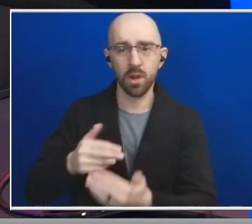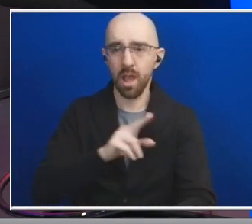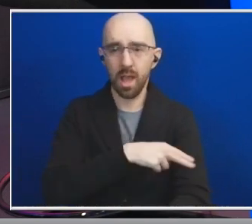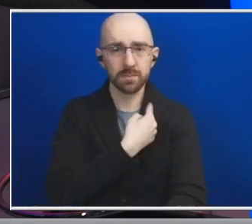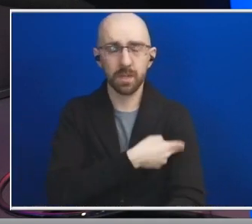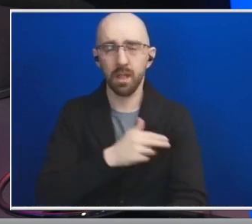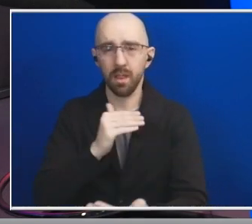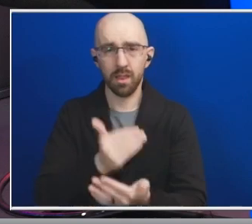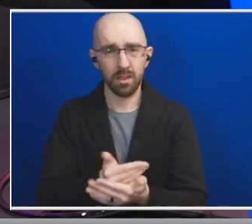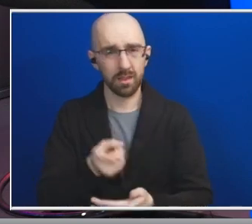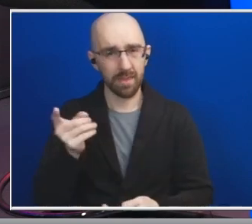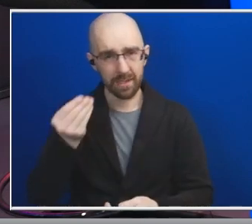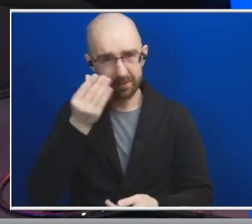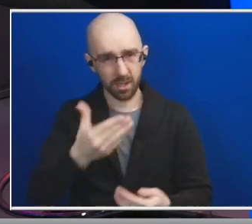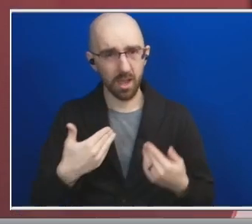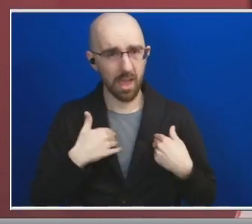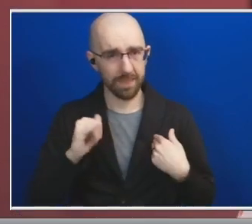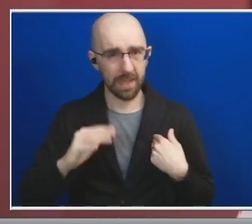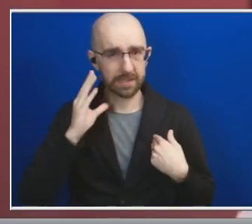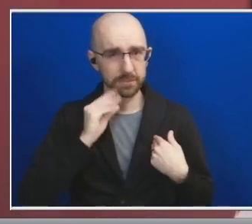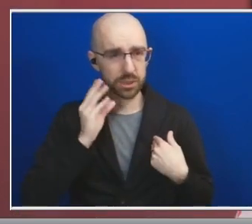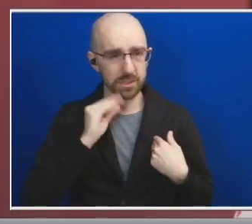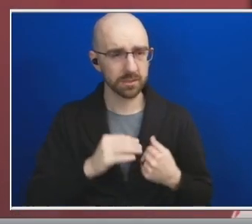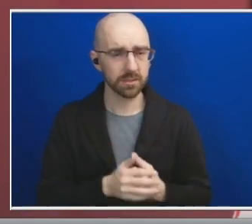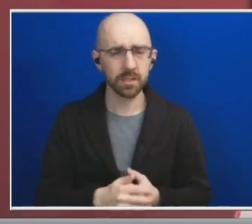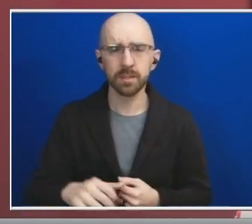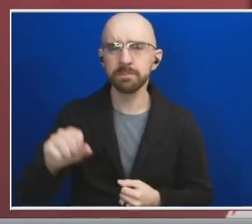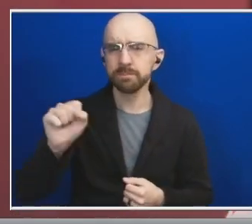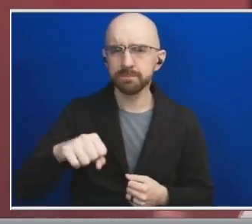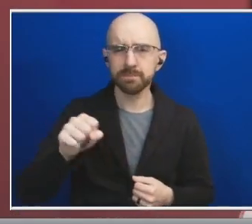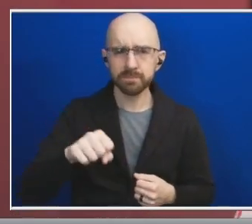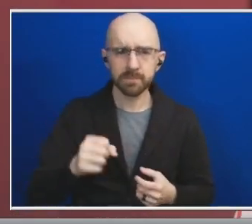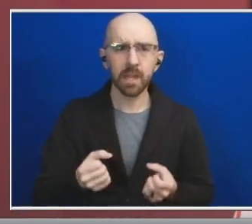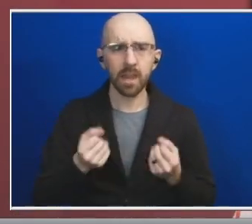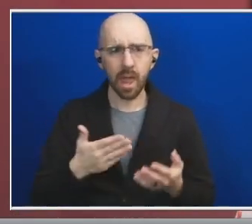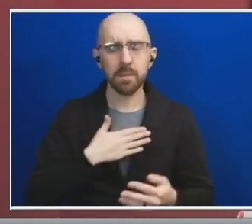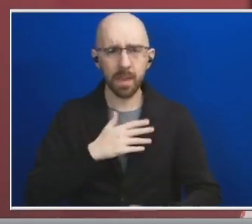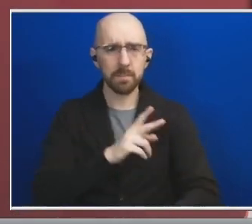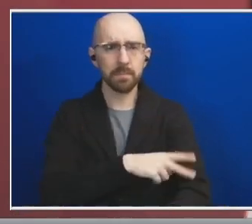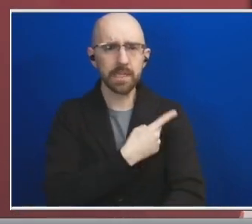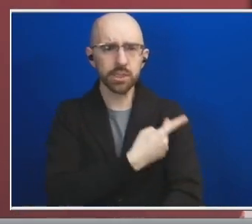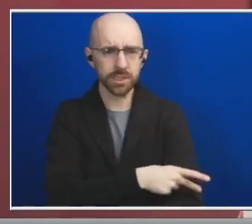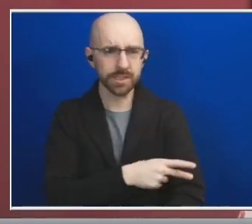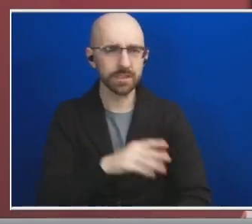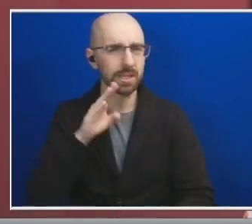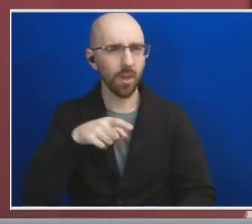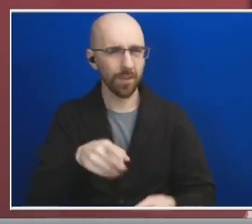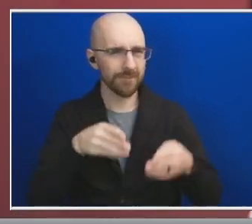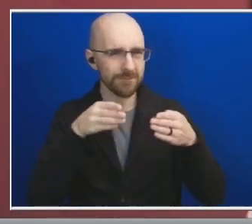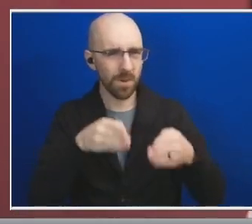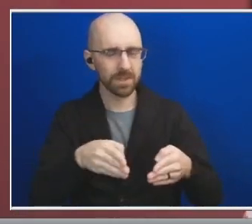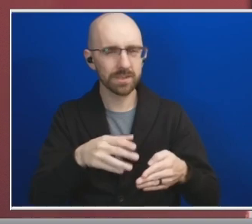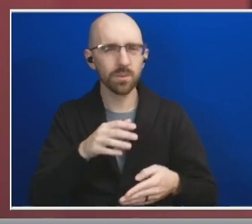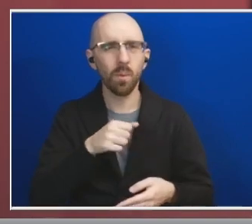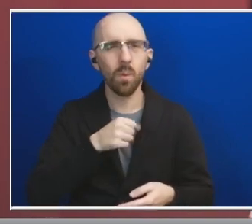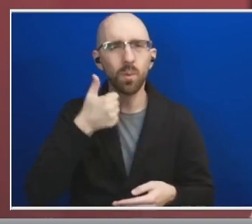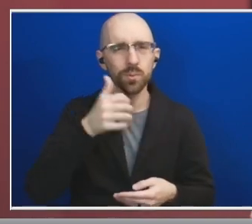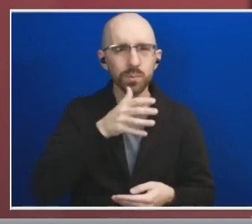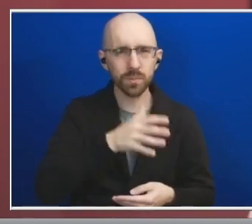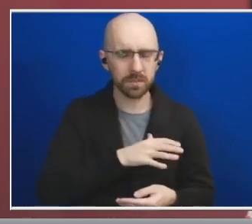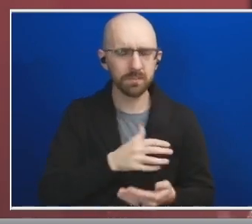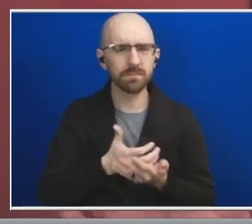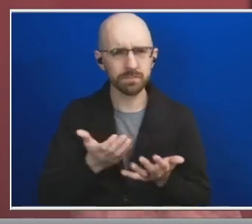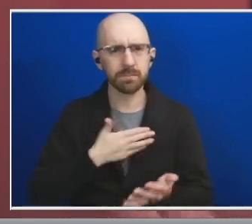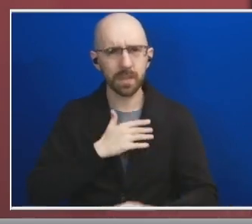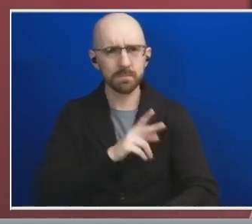had that experience? Yeah, you know, a lot of my patients, and I know that focus is of older women, a lot of my patients are younger women.